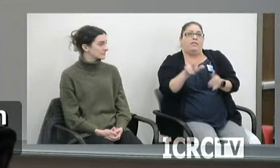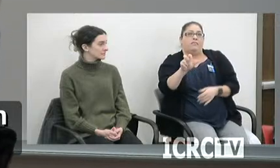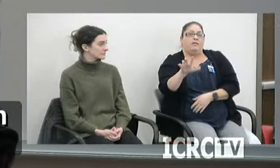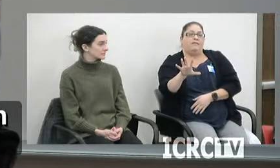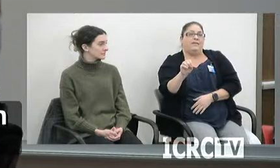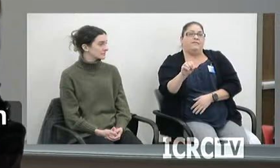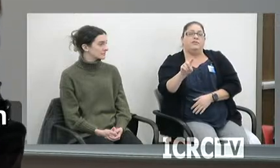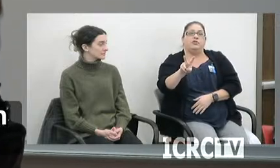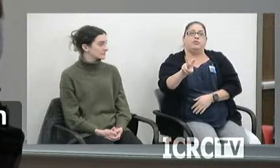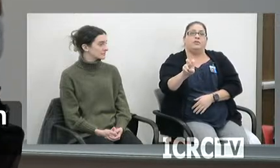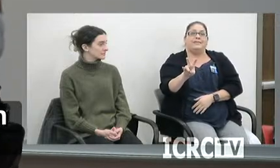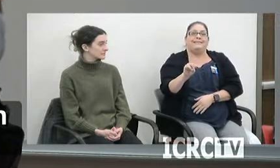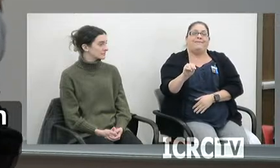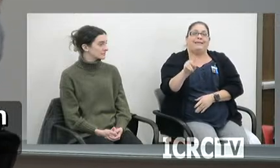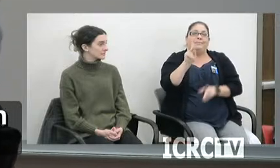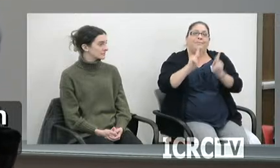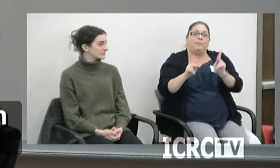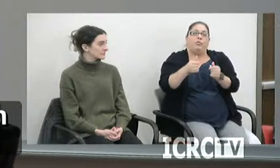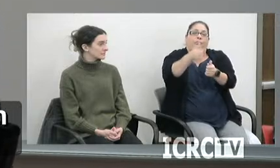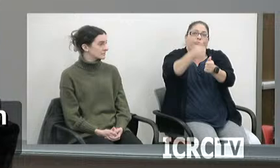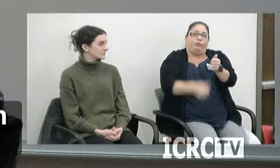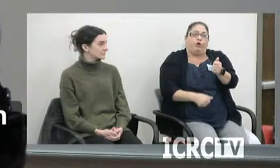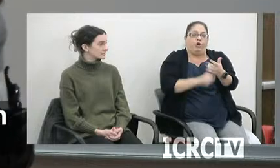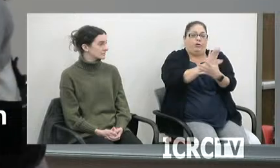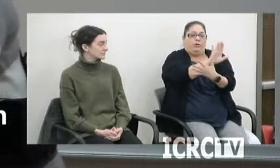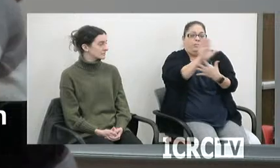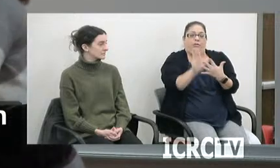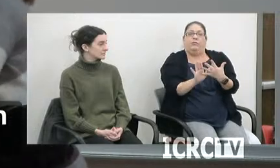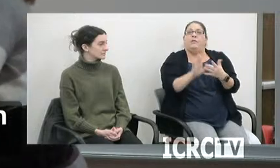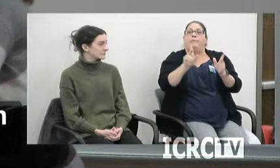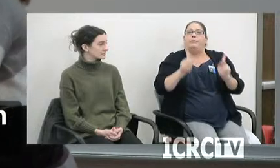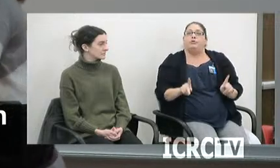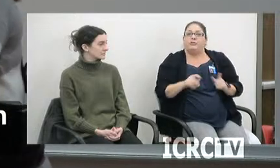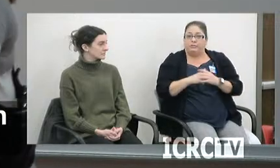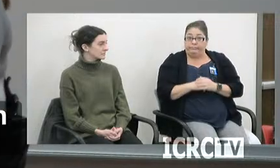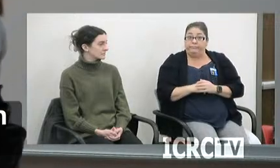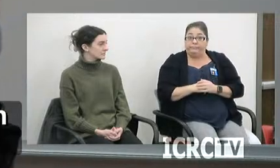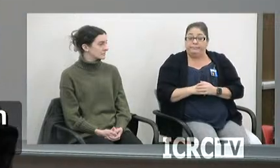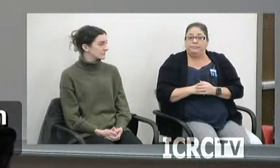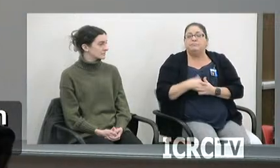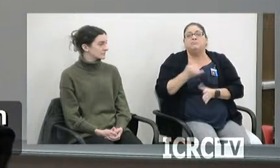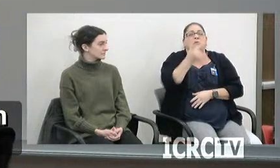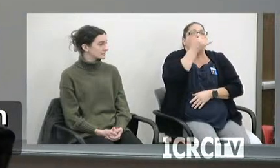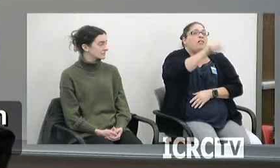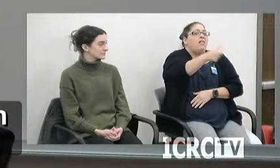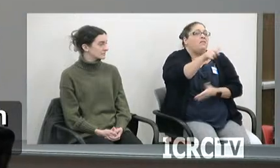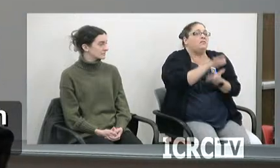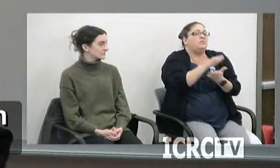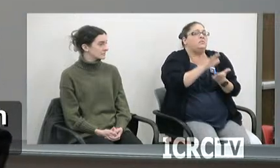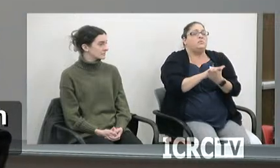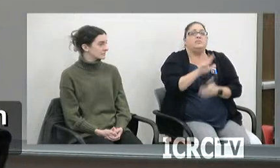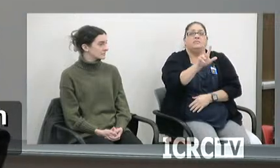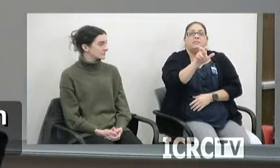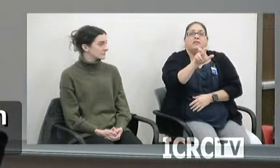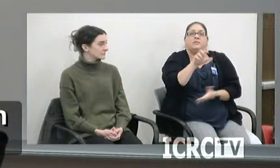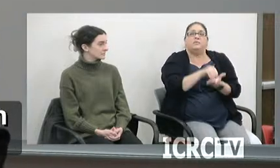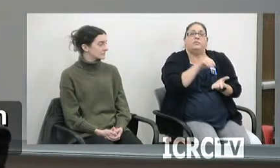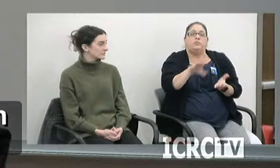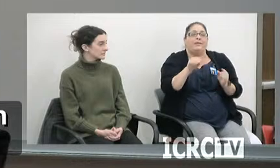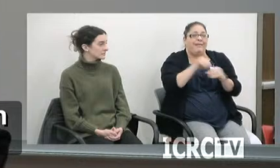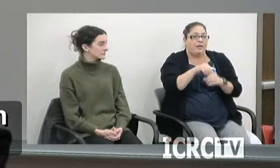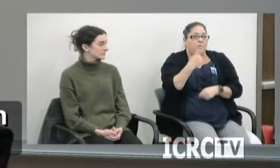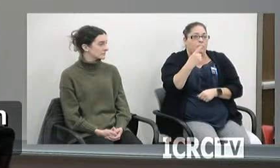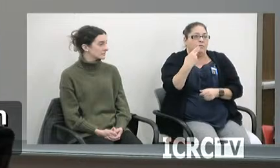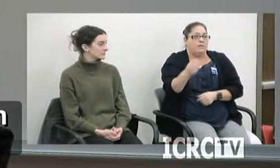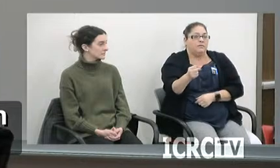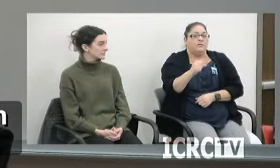270 pupils per admin. I called another school. They have 300 students in their high school. They have